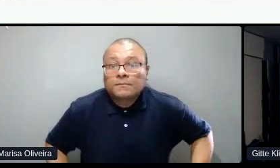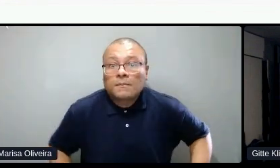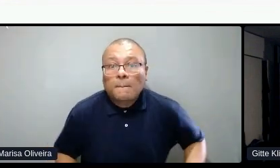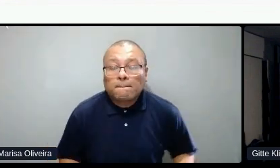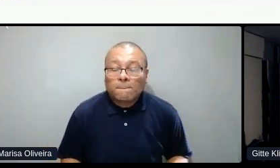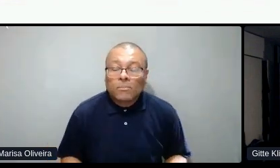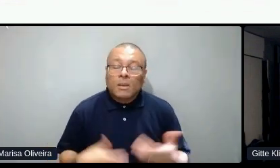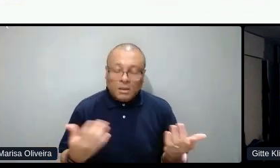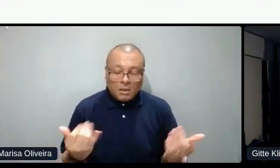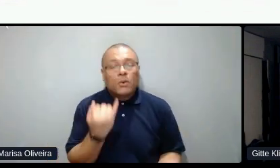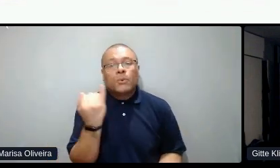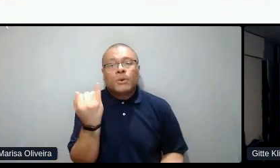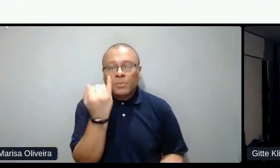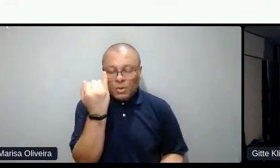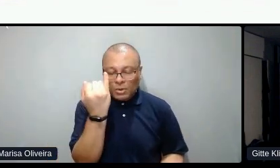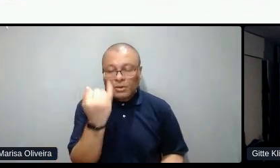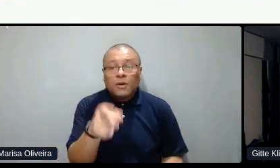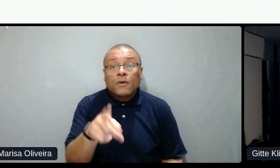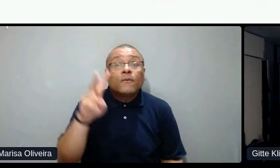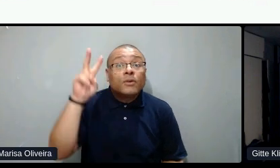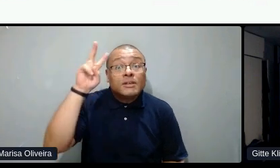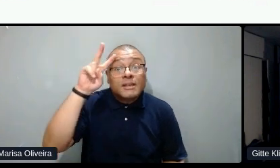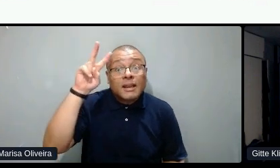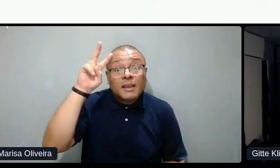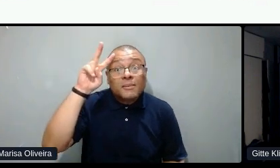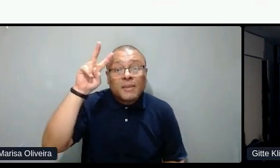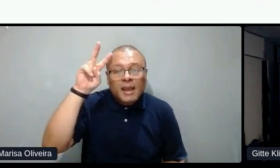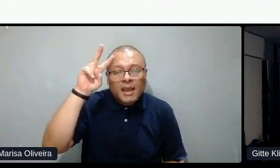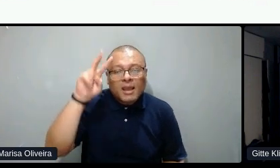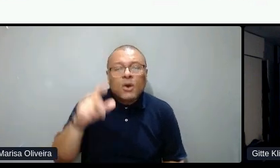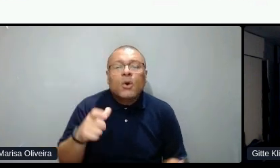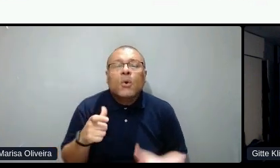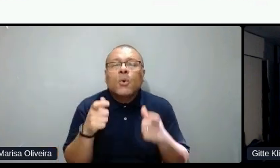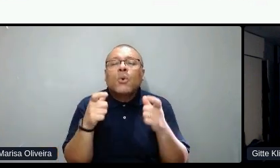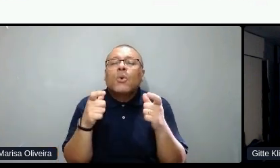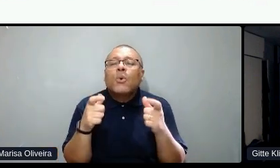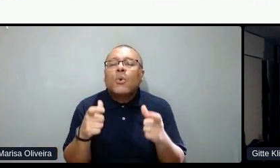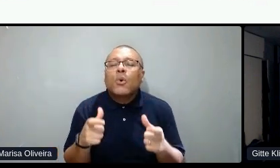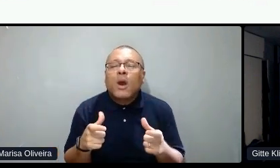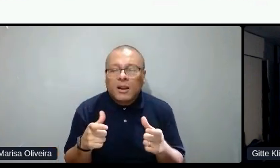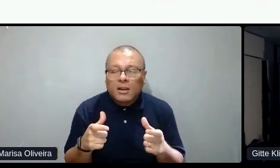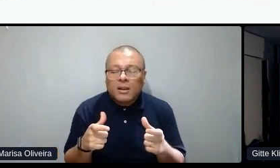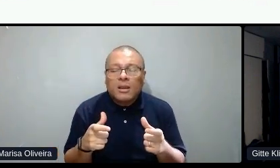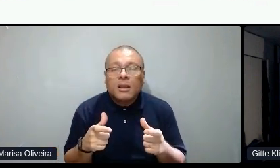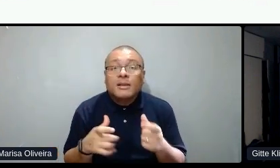An important thing to remember about safety is that it's not always comfortable.